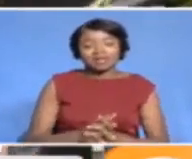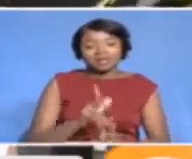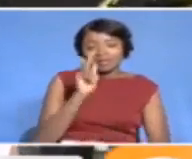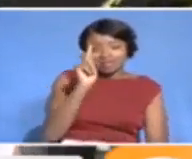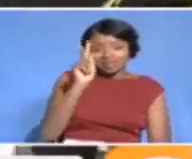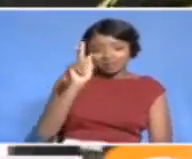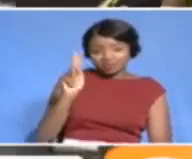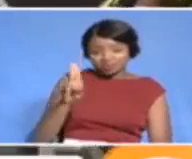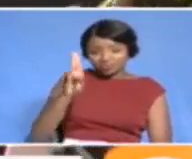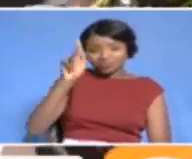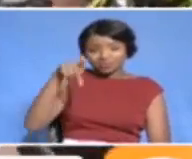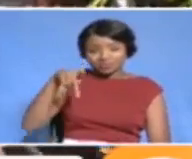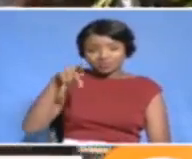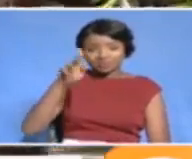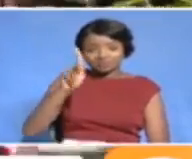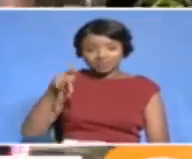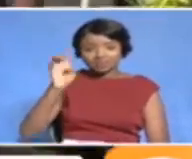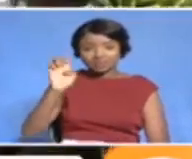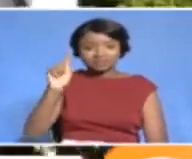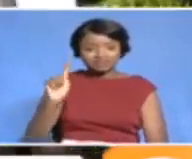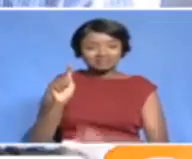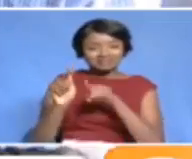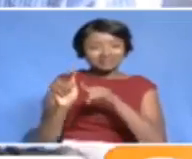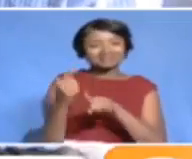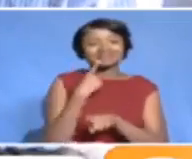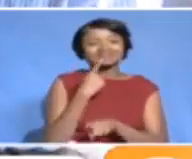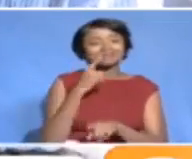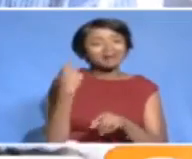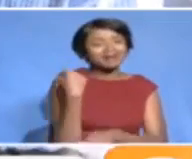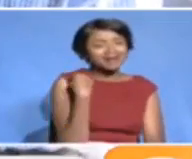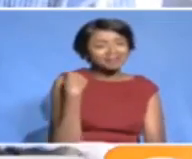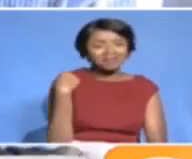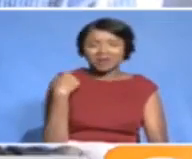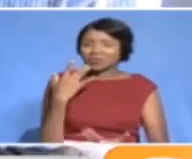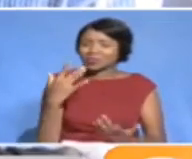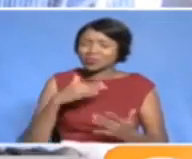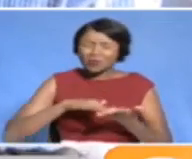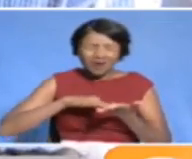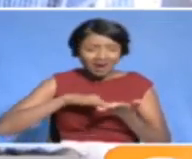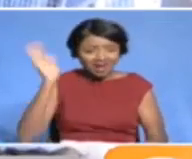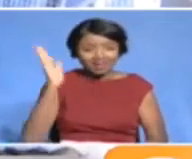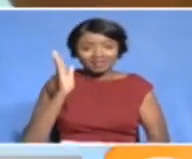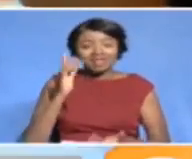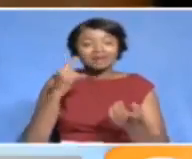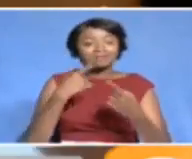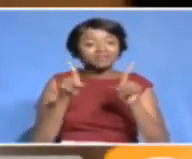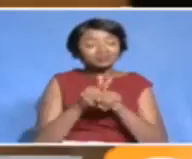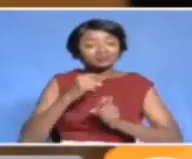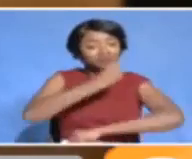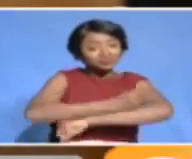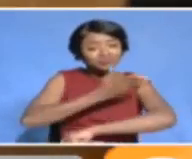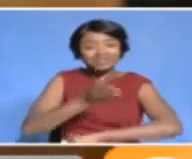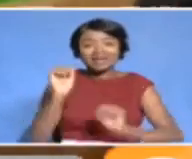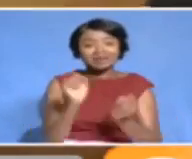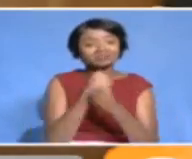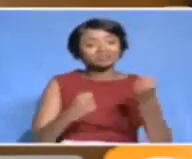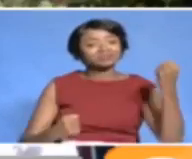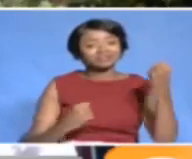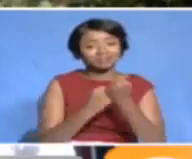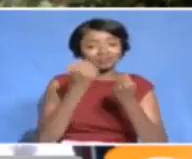Post-Primary Education Teachers now says the number is overwhelming and the resources available in schools currently may not support the learners'